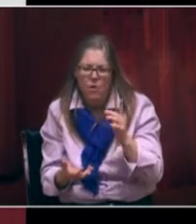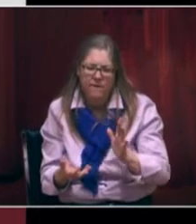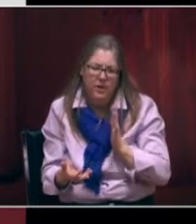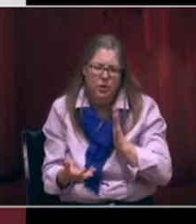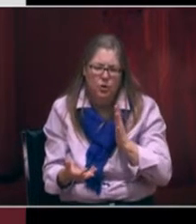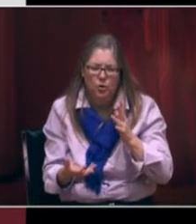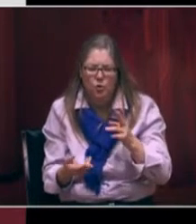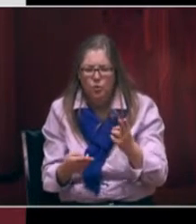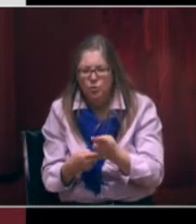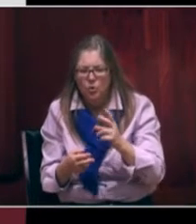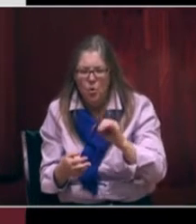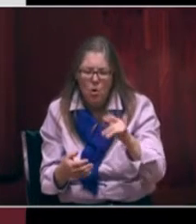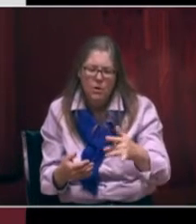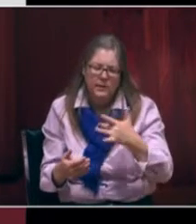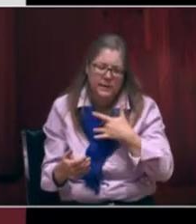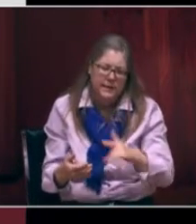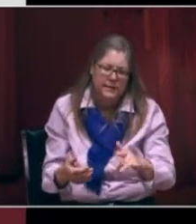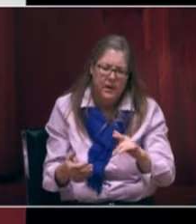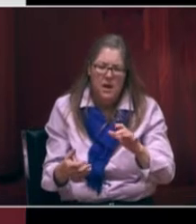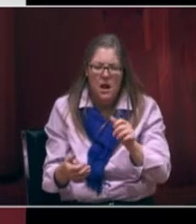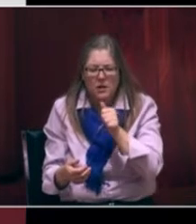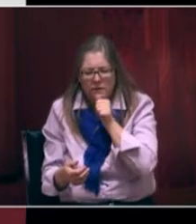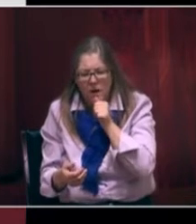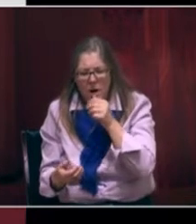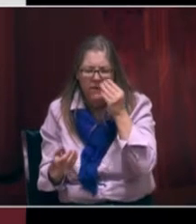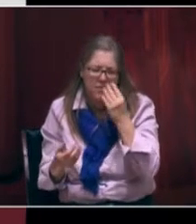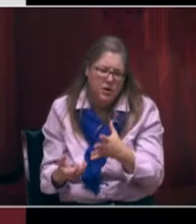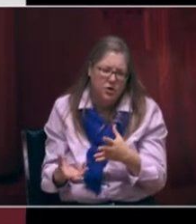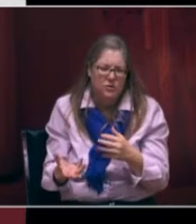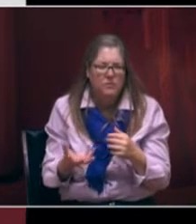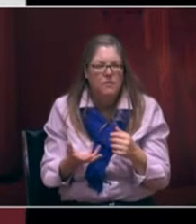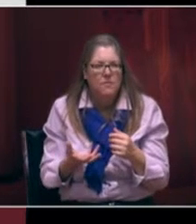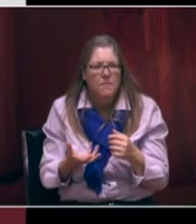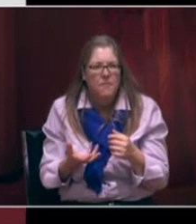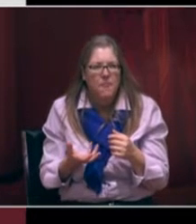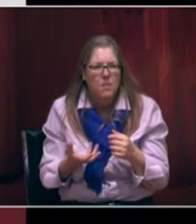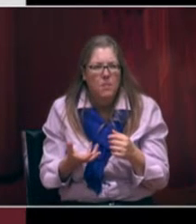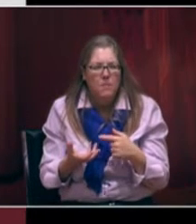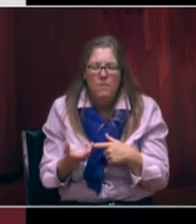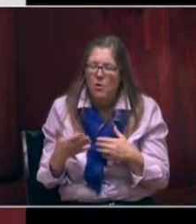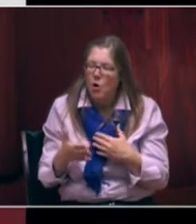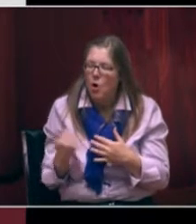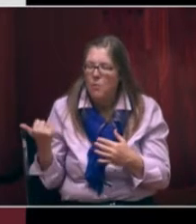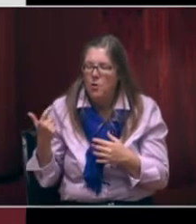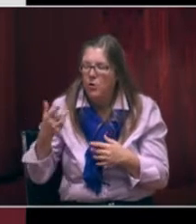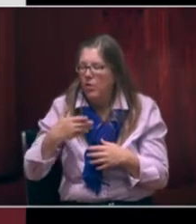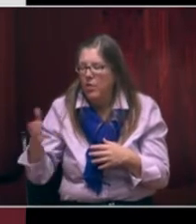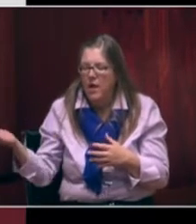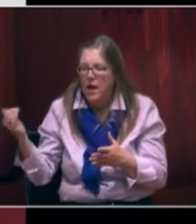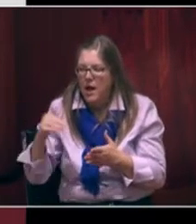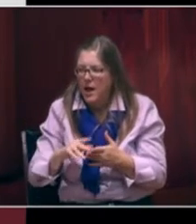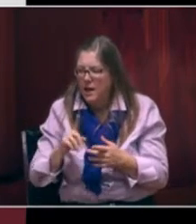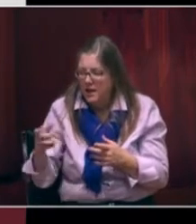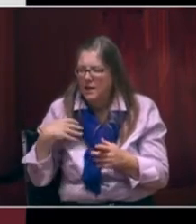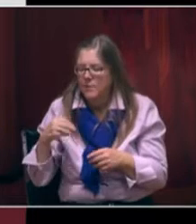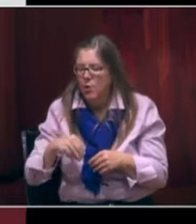sensitive but unclassified information. That's the problem. I almost knocked it over again. I'm going to move it over here. There we